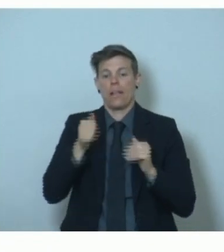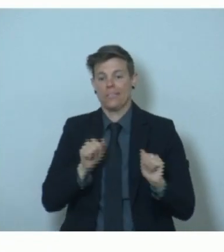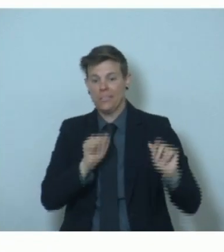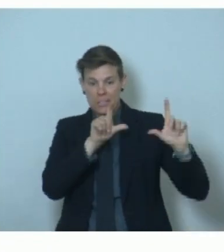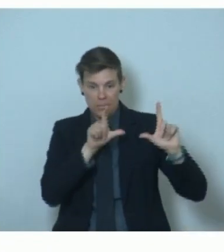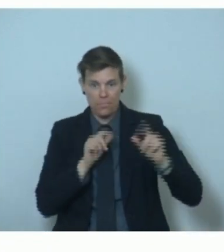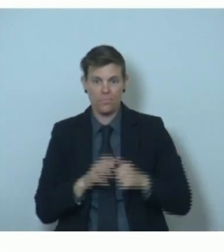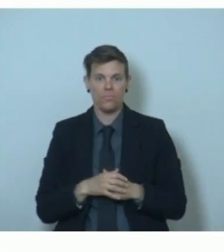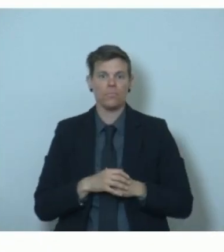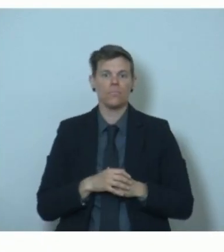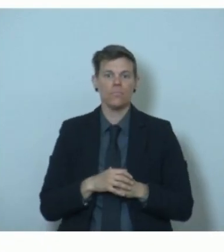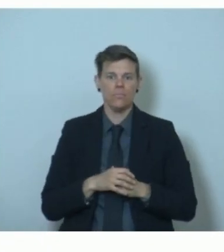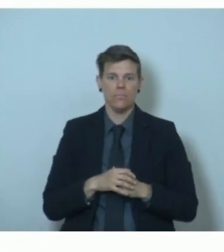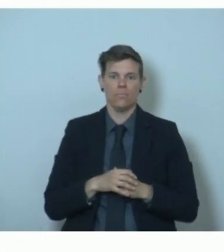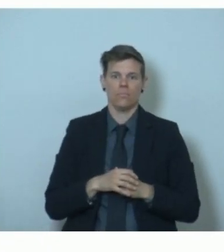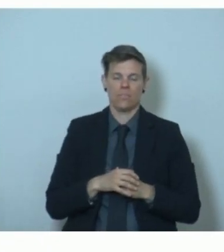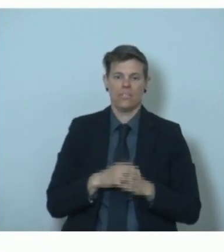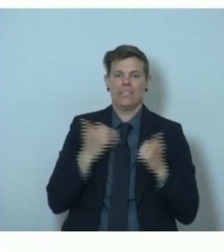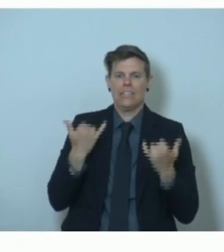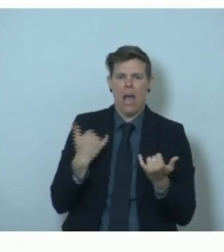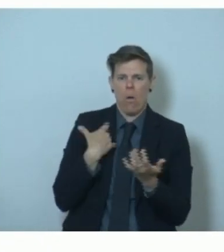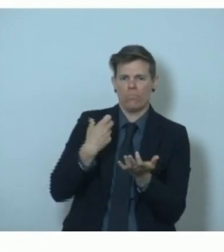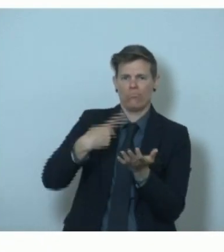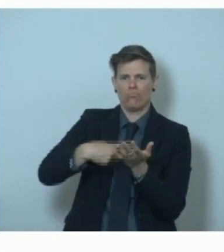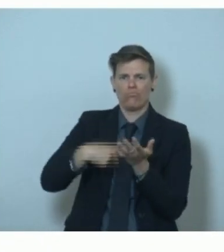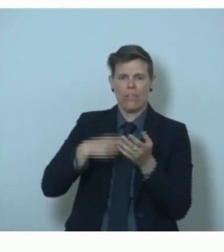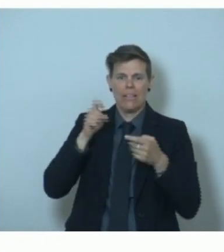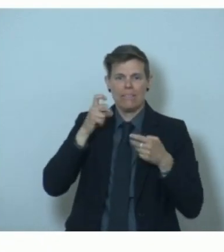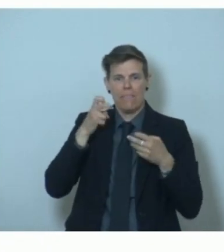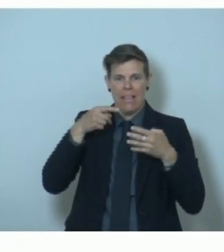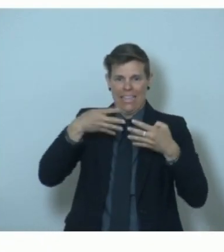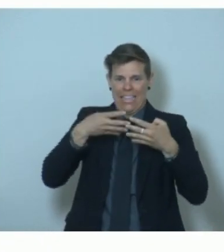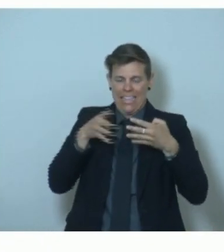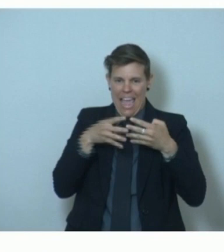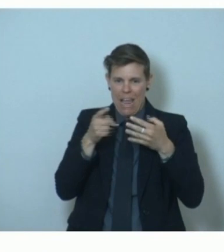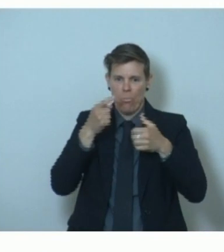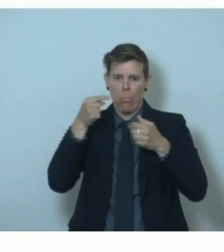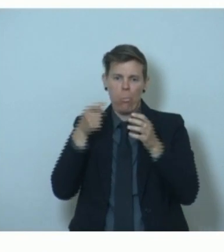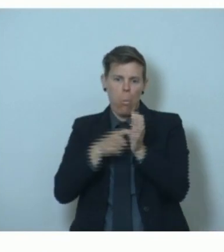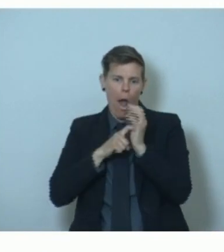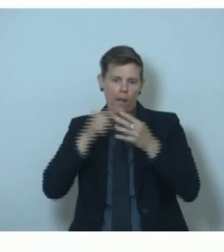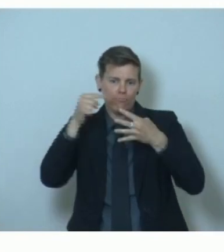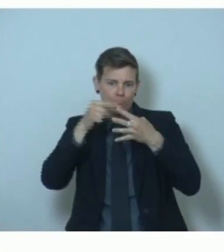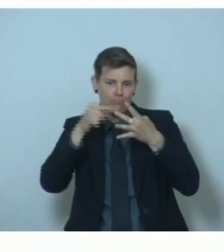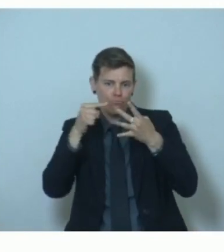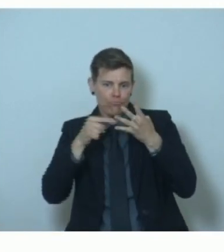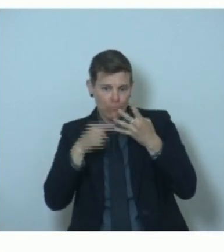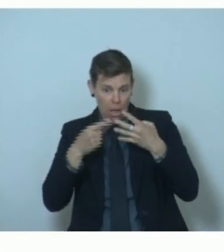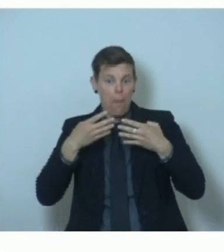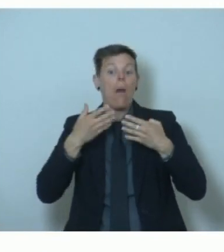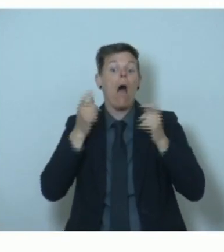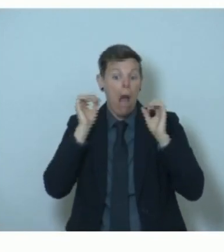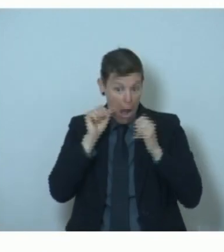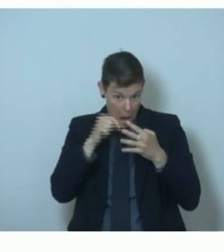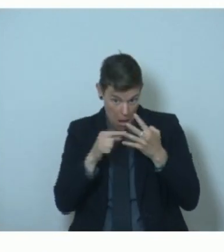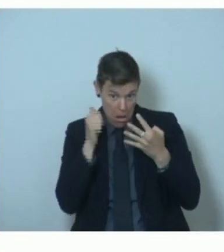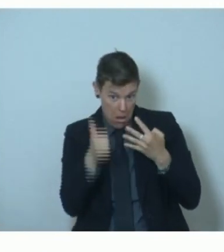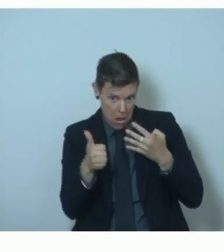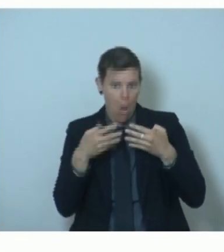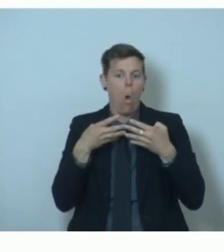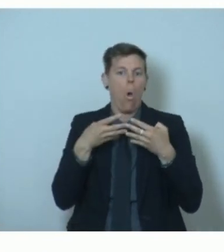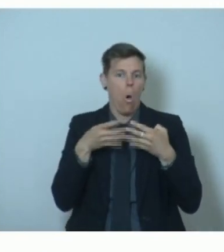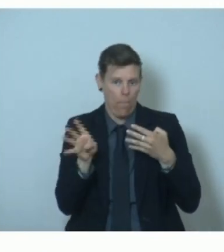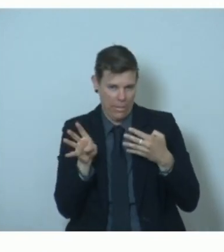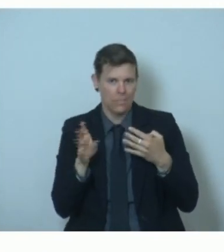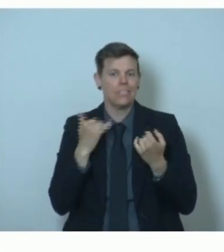about gating criteria. We talked about this pretty much every week. These criteria are things that must be in place for the state to